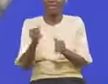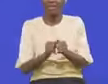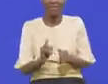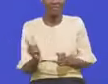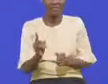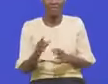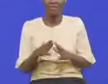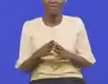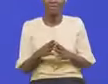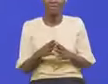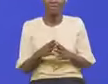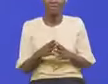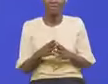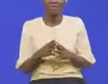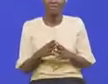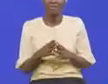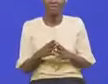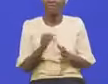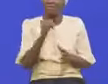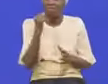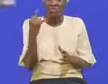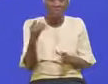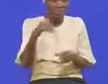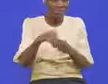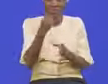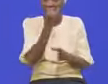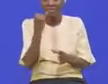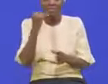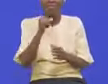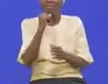Fukpekpe le afi sia afi.